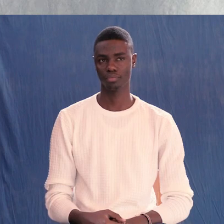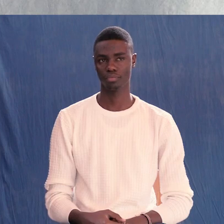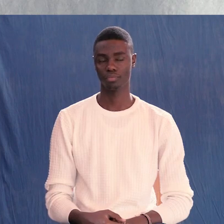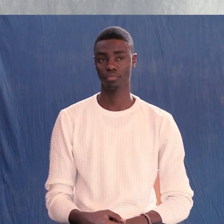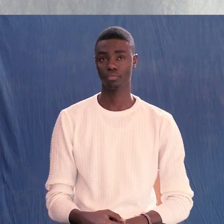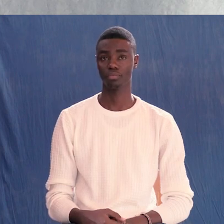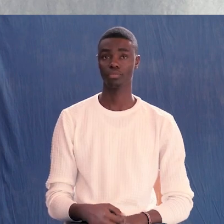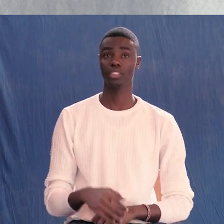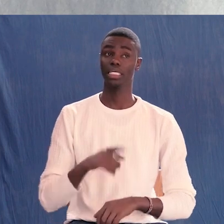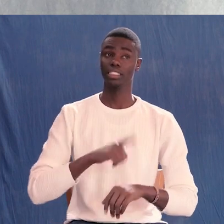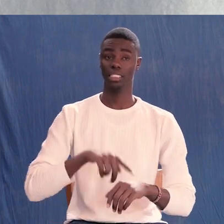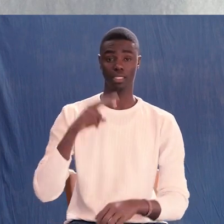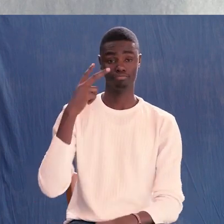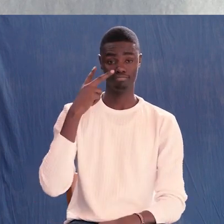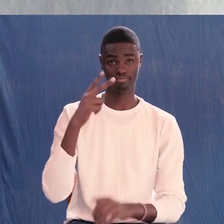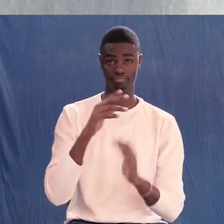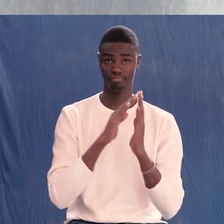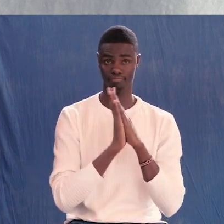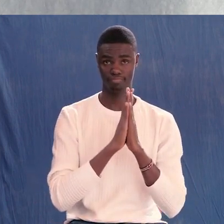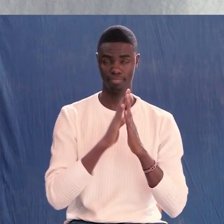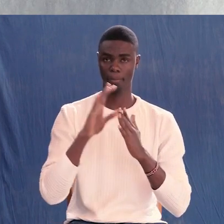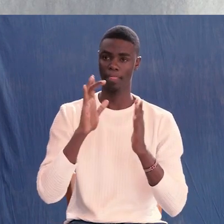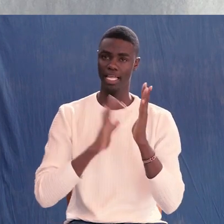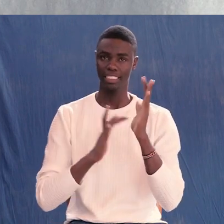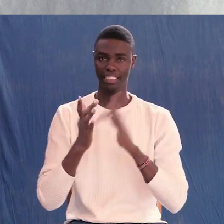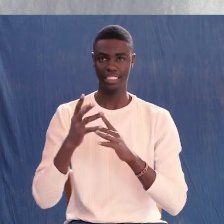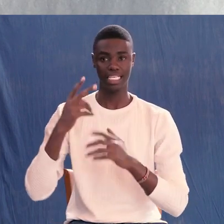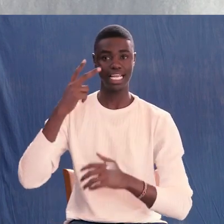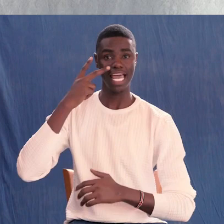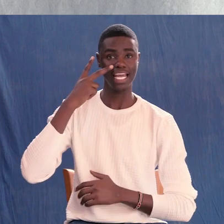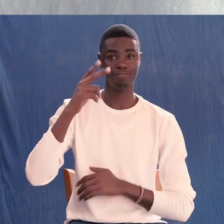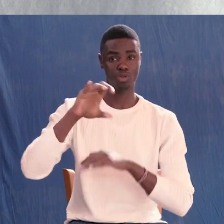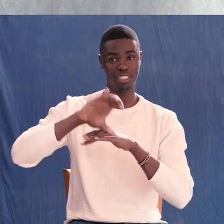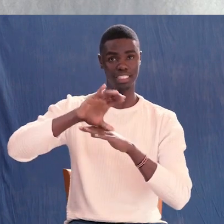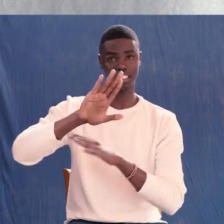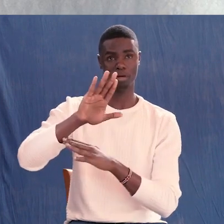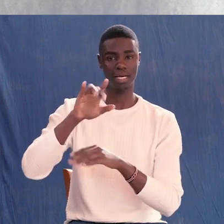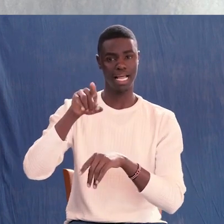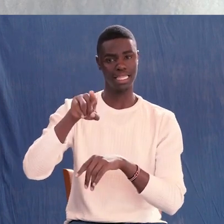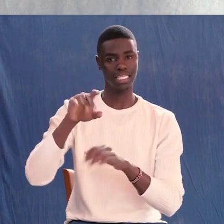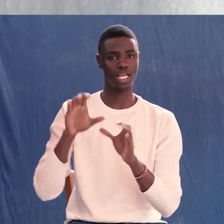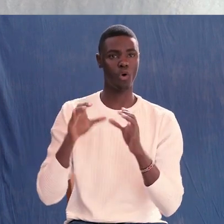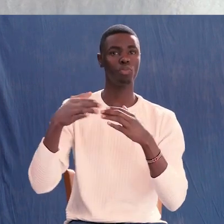Yet when we look at this story, Jesus envisions his church, this community,